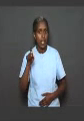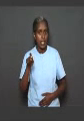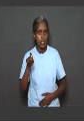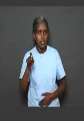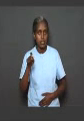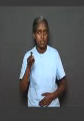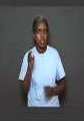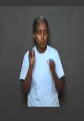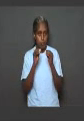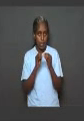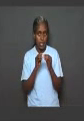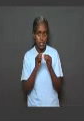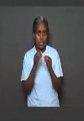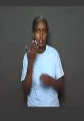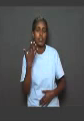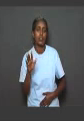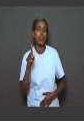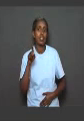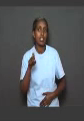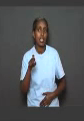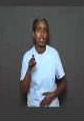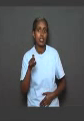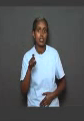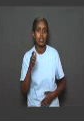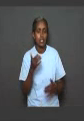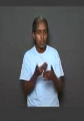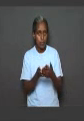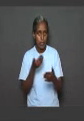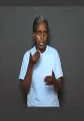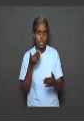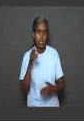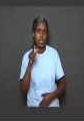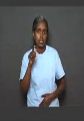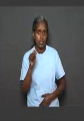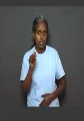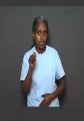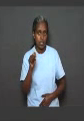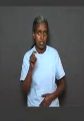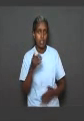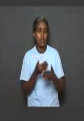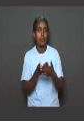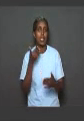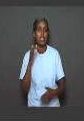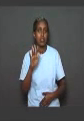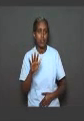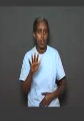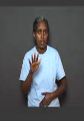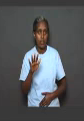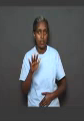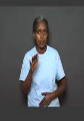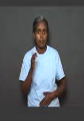3tx plus 15x minus t minus